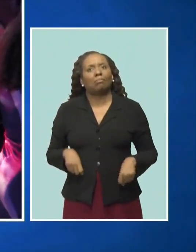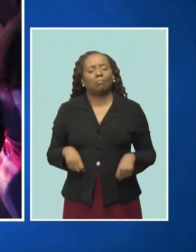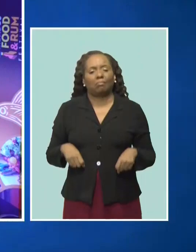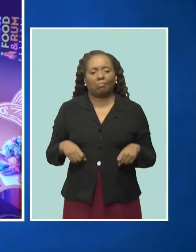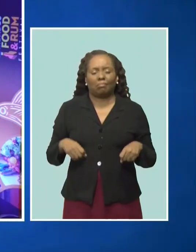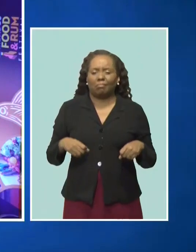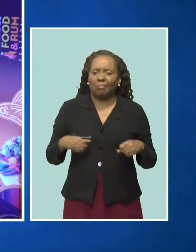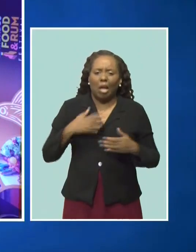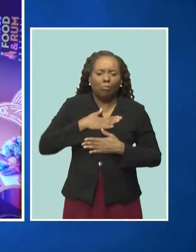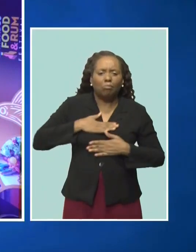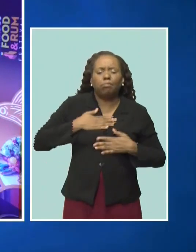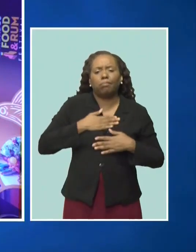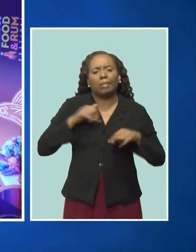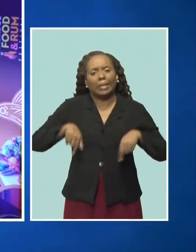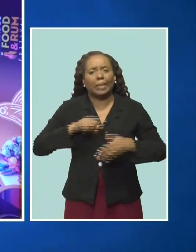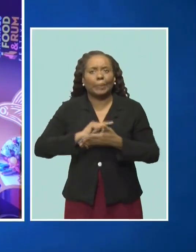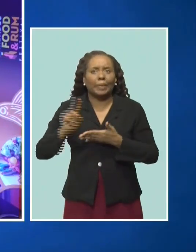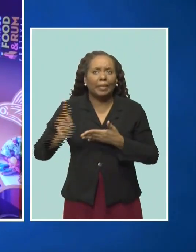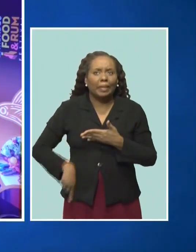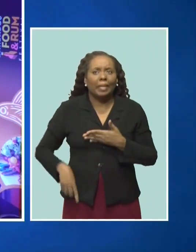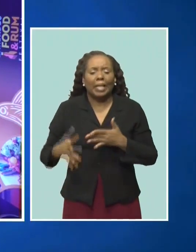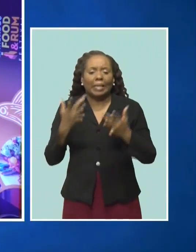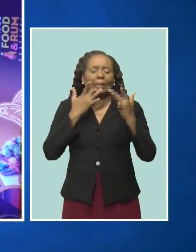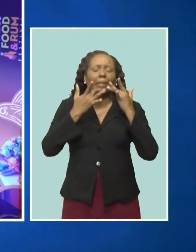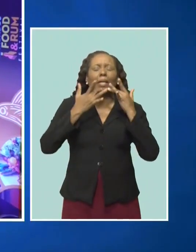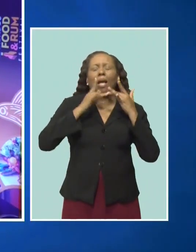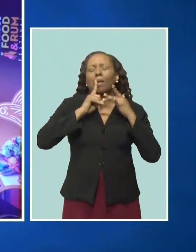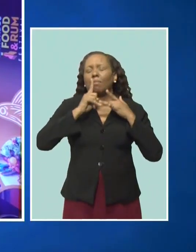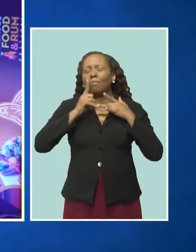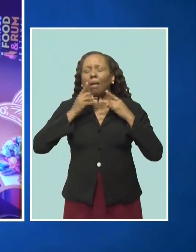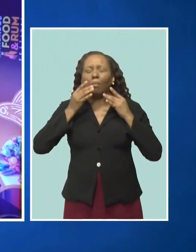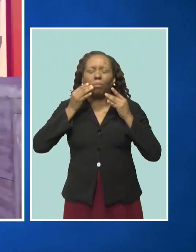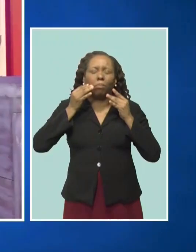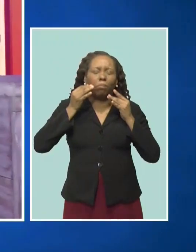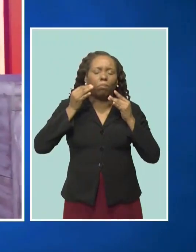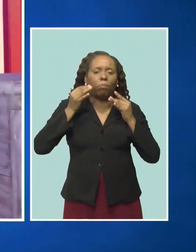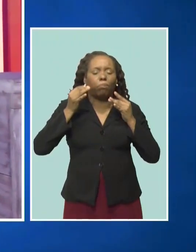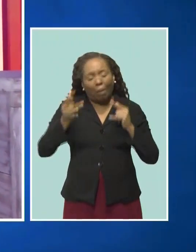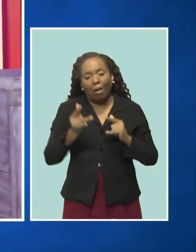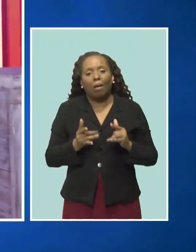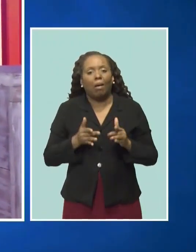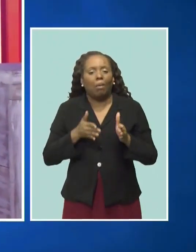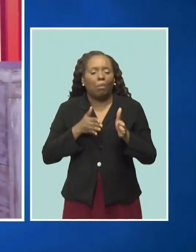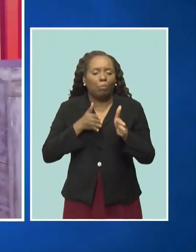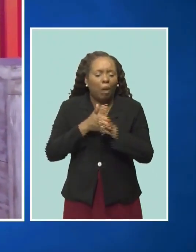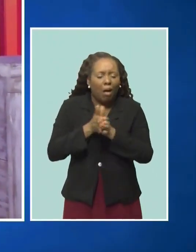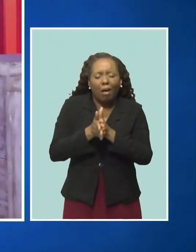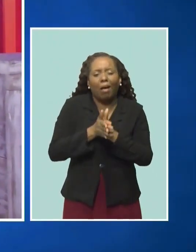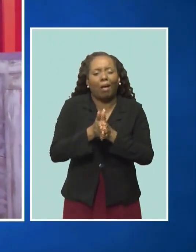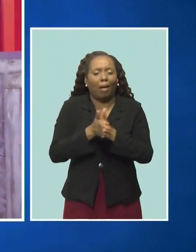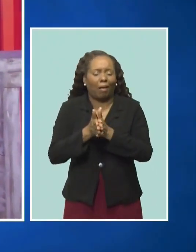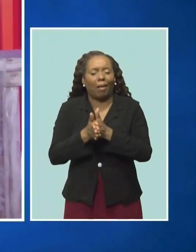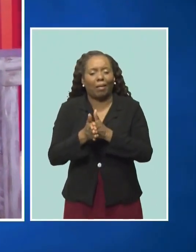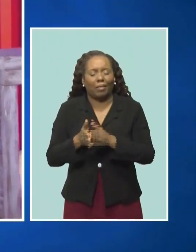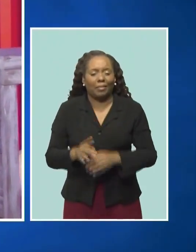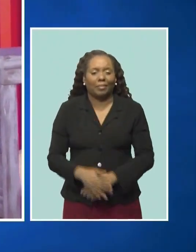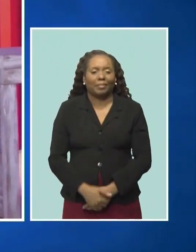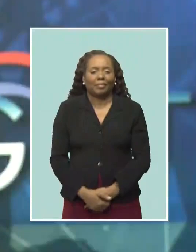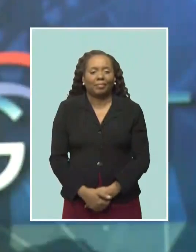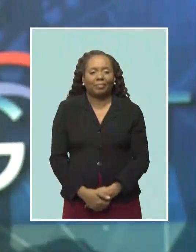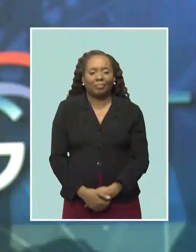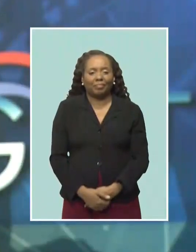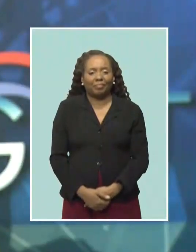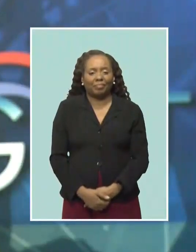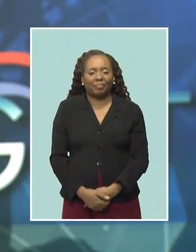over this weekend and have their taste buds excited. Rachel Agard, CBC